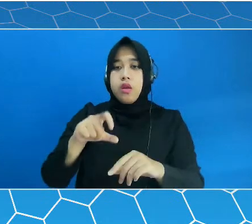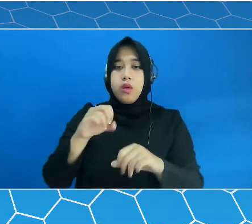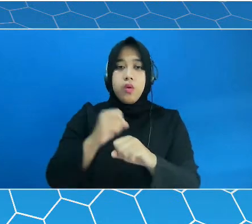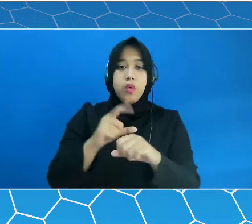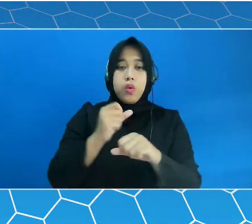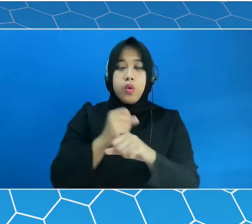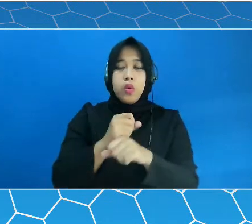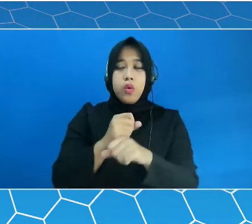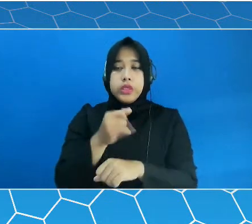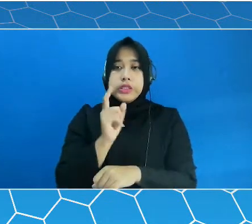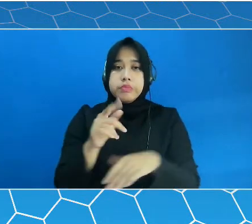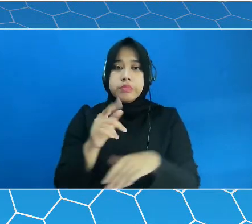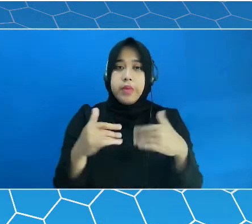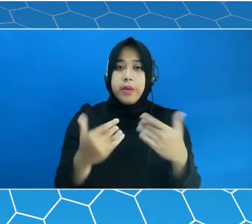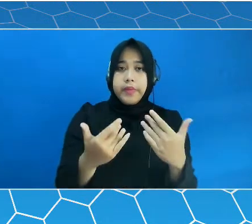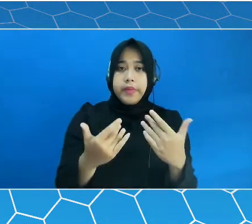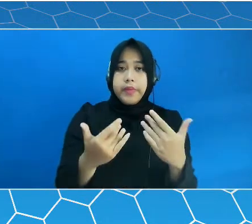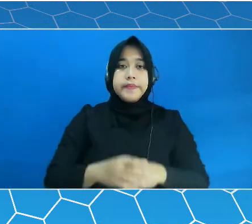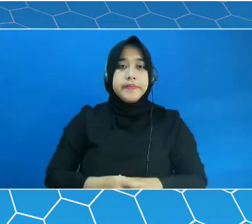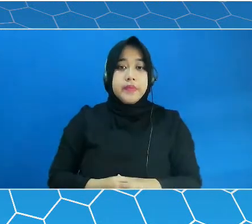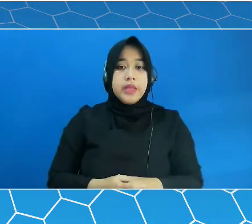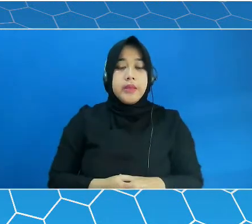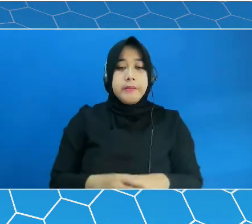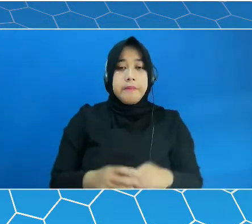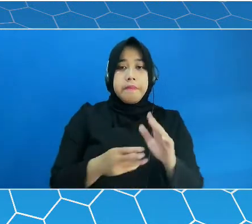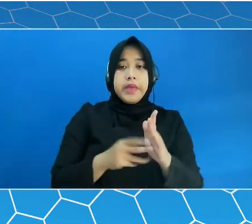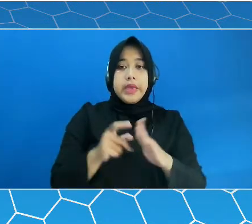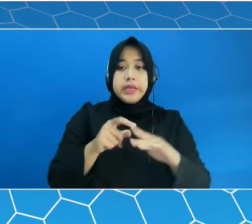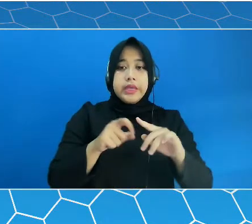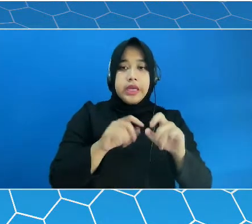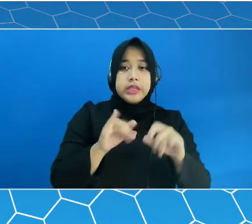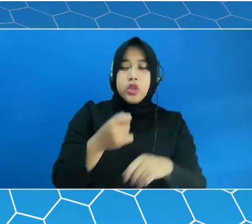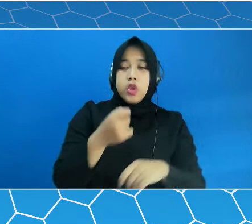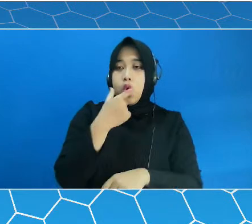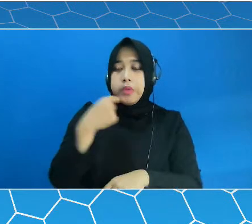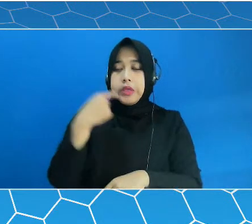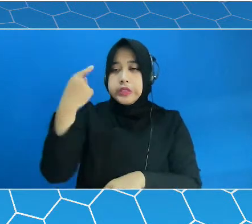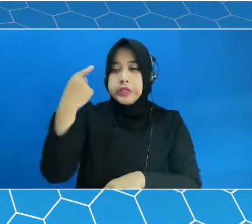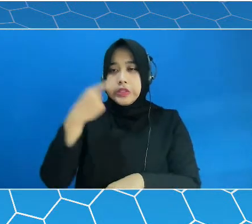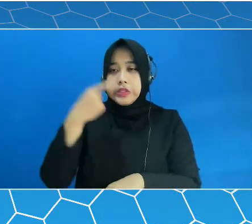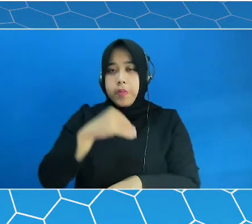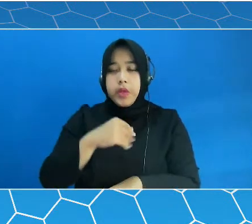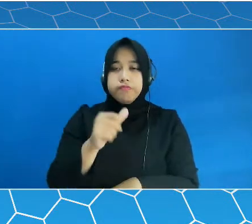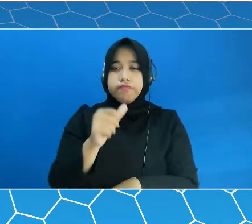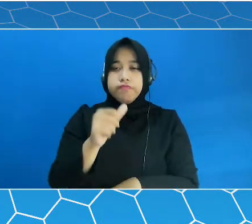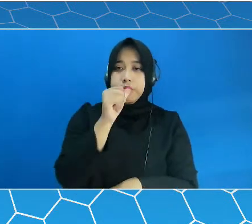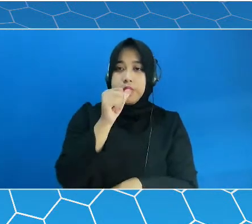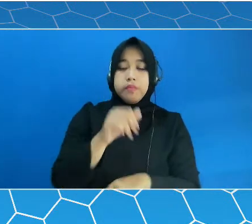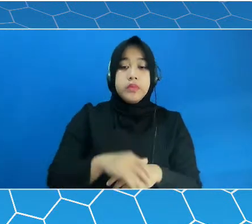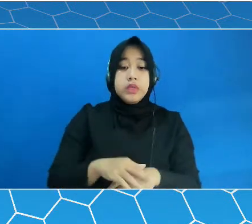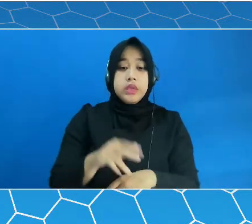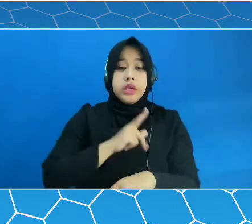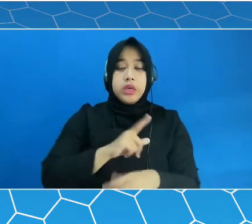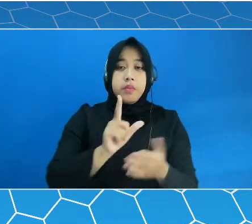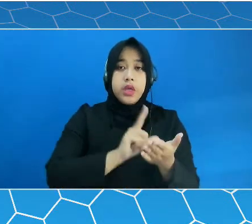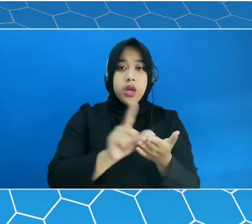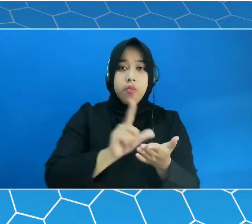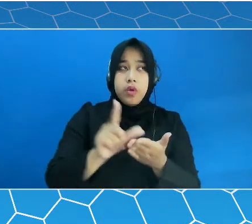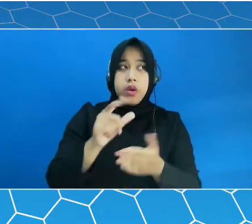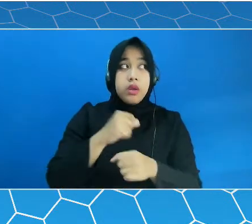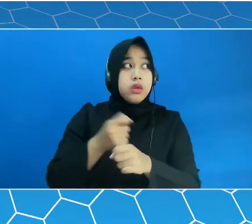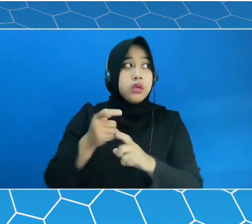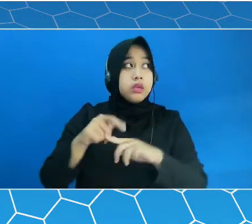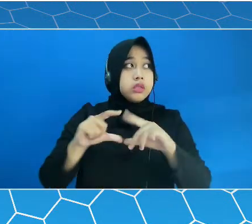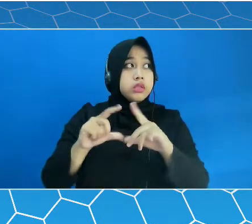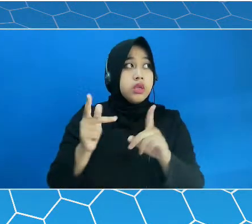loss, or fatigue. And the longitudinal report of symptoms can offer insight into patients' profile over time,